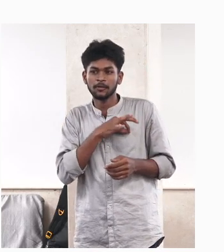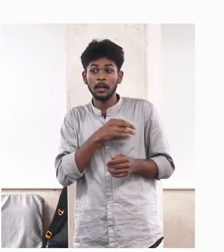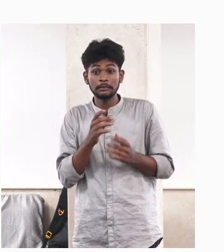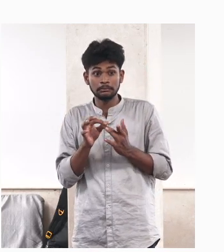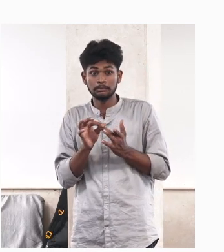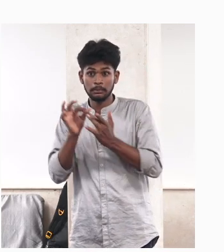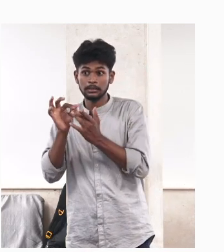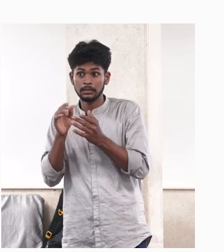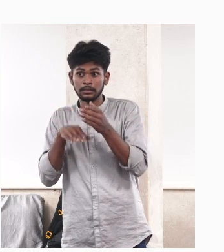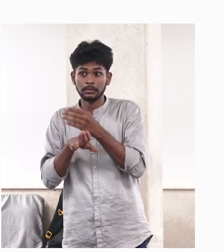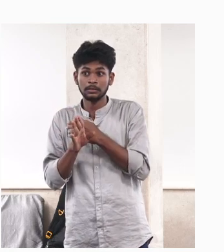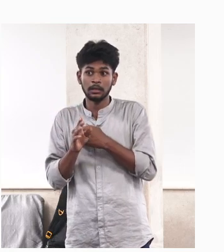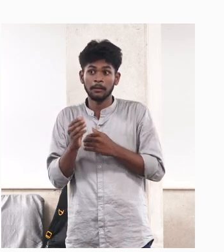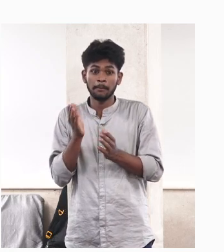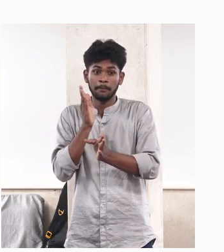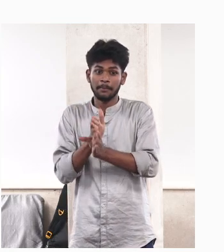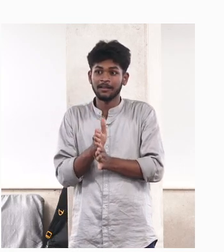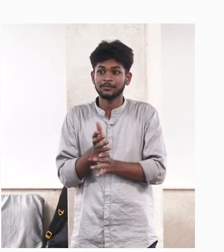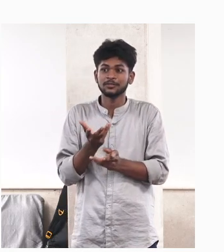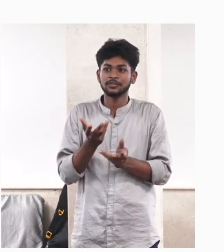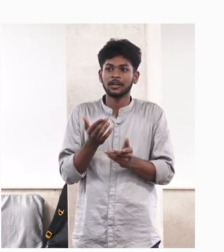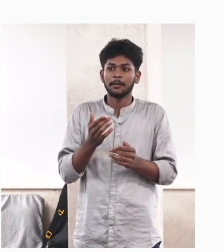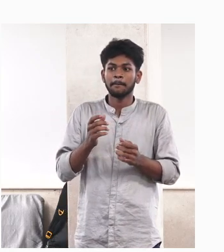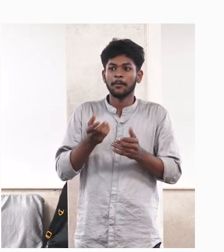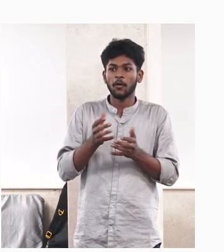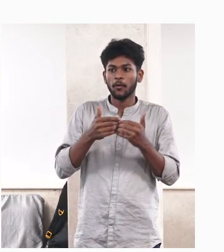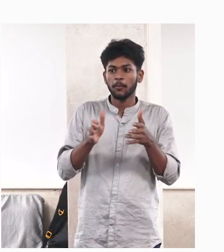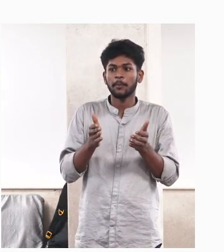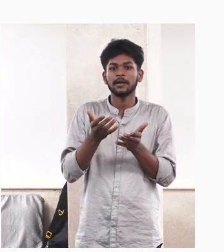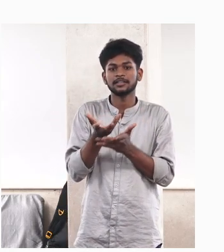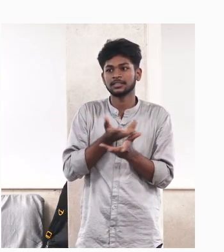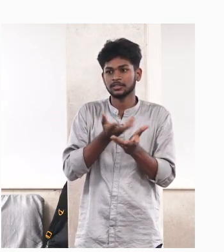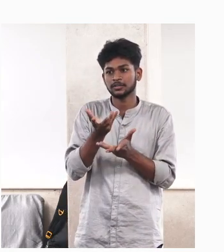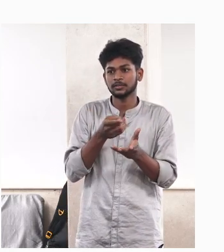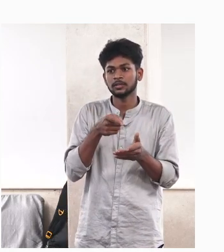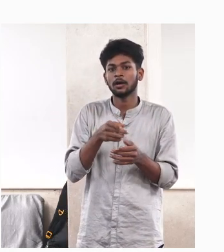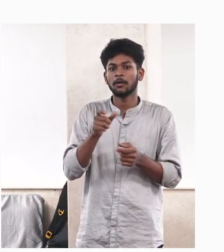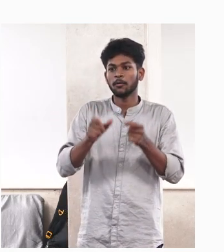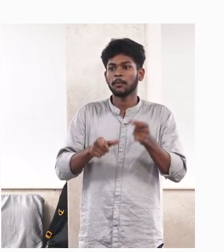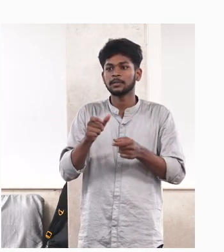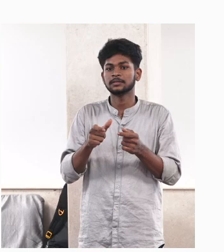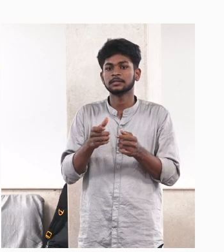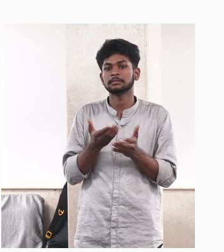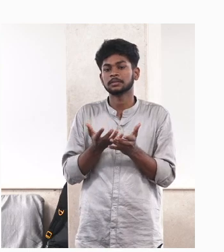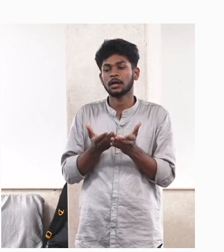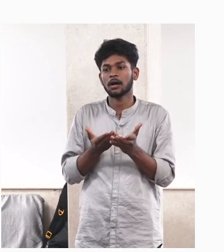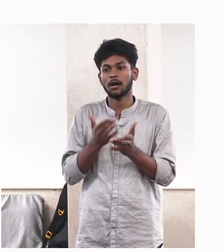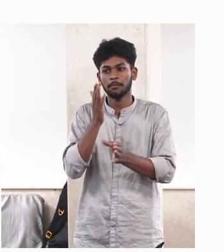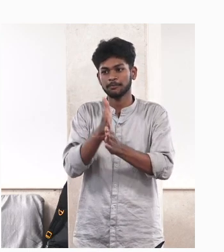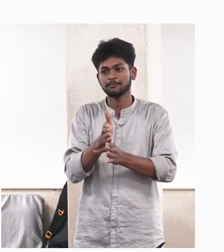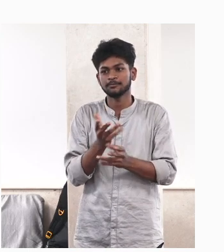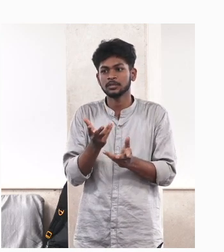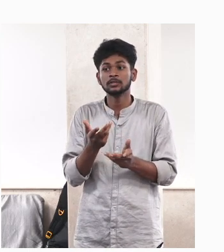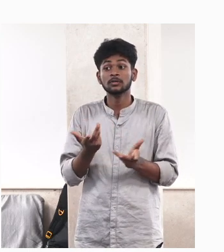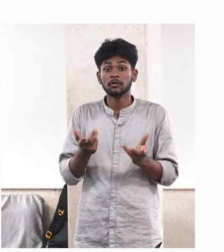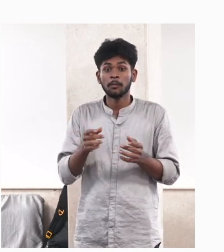especially the humanistic approach, and open dialogue is one of the humanistic approach, create bridges,